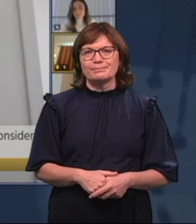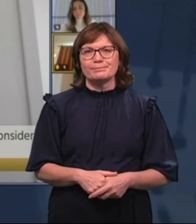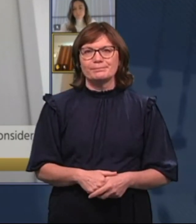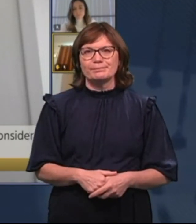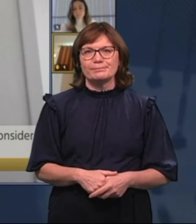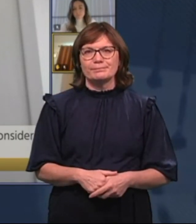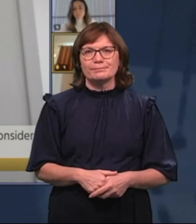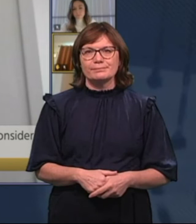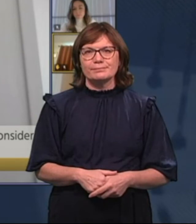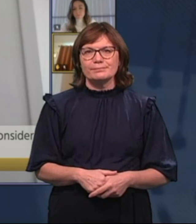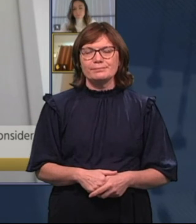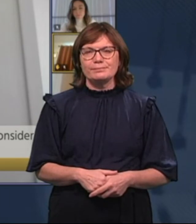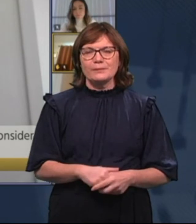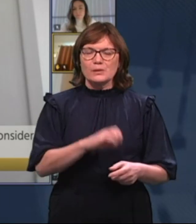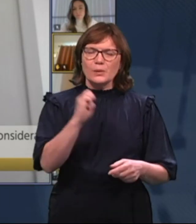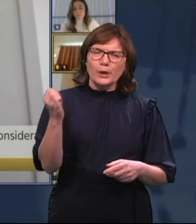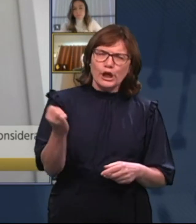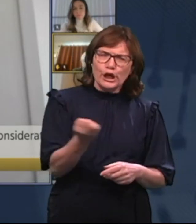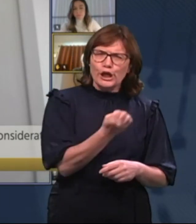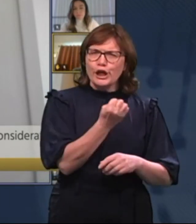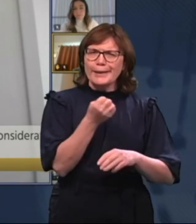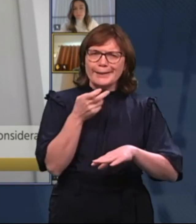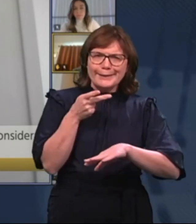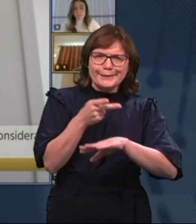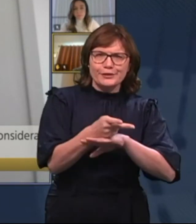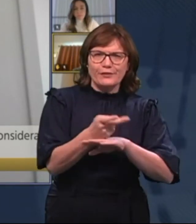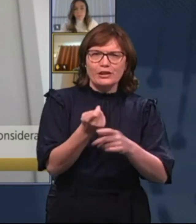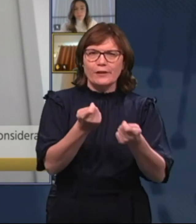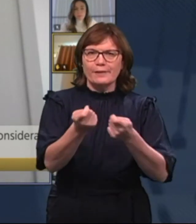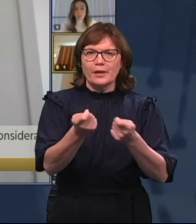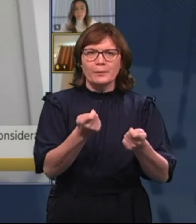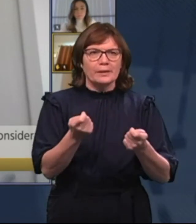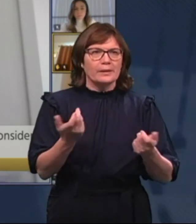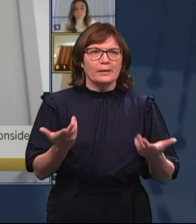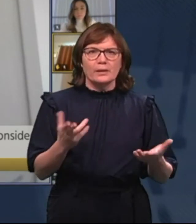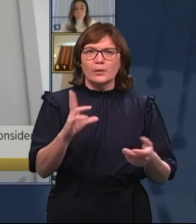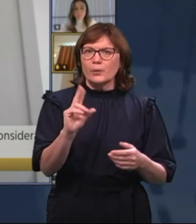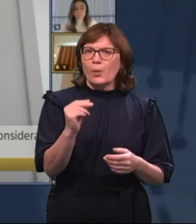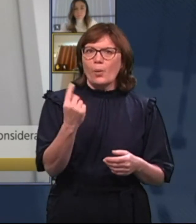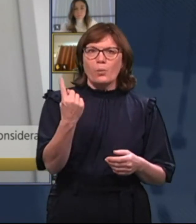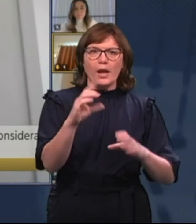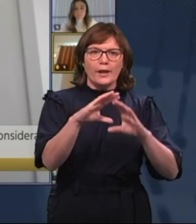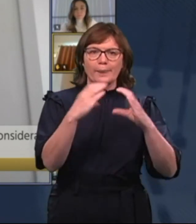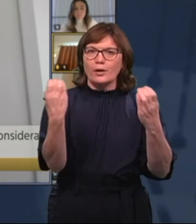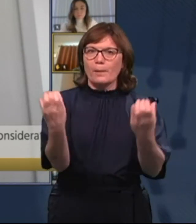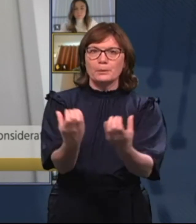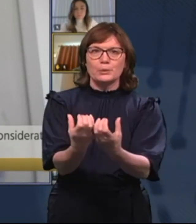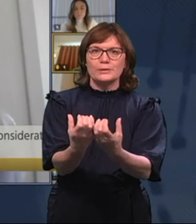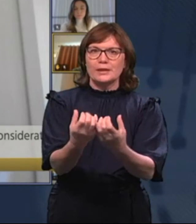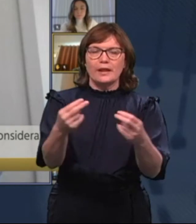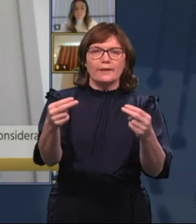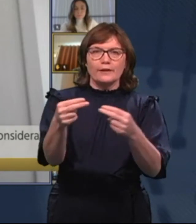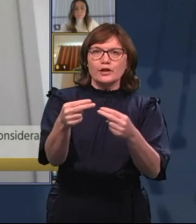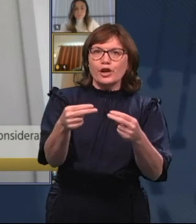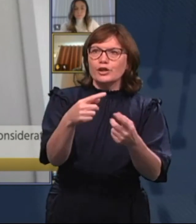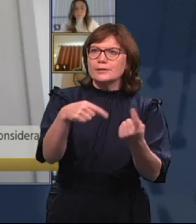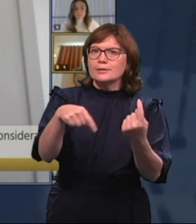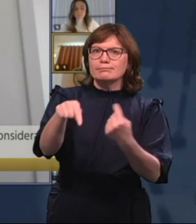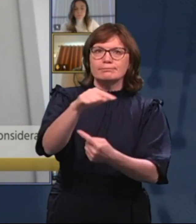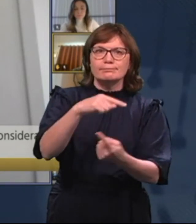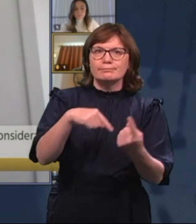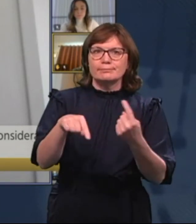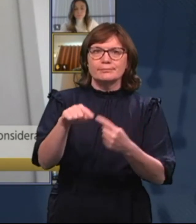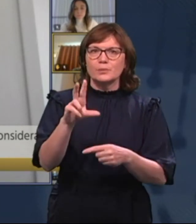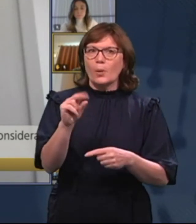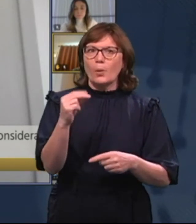The early intervention, I suppose, like if I had been discharged, like no one in the community knew, say the nursing community or whatever